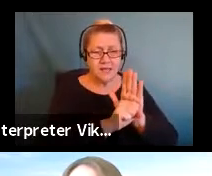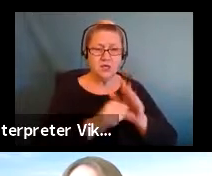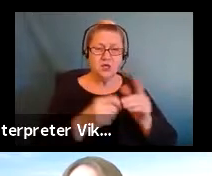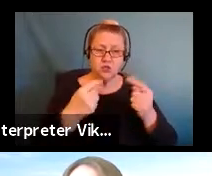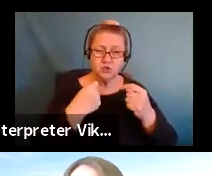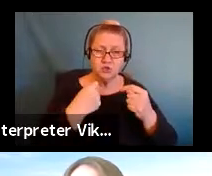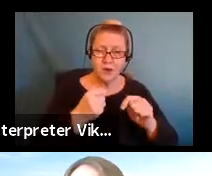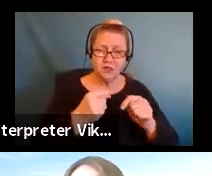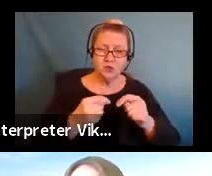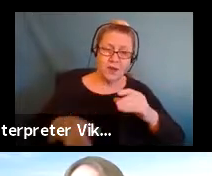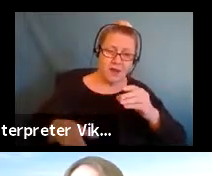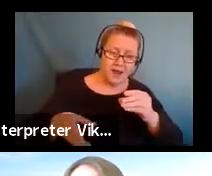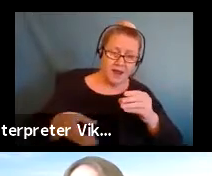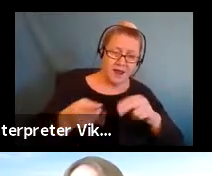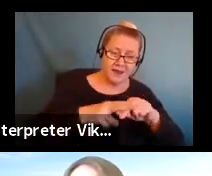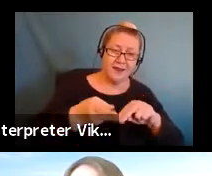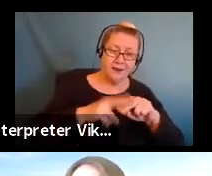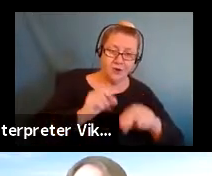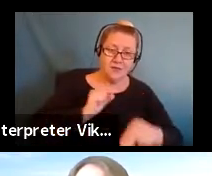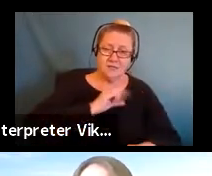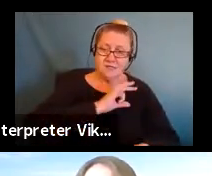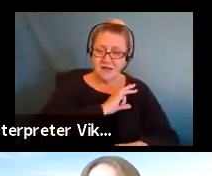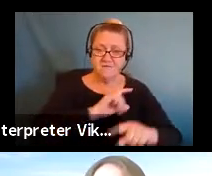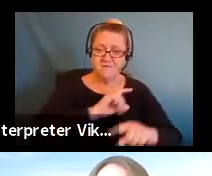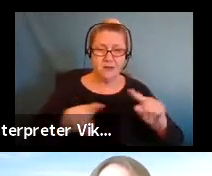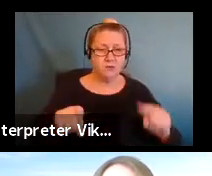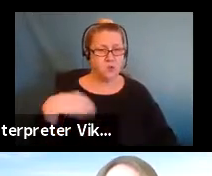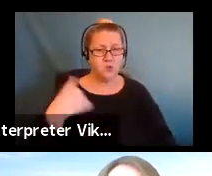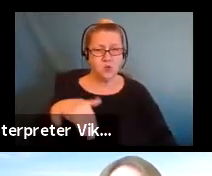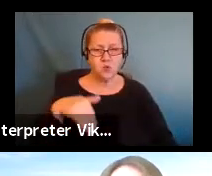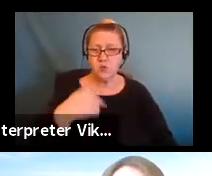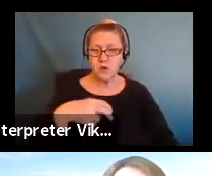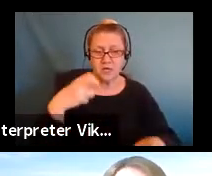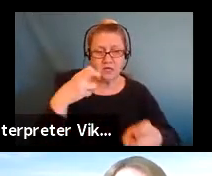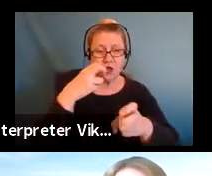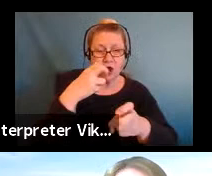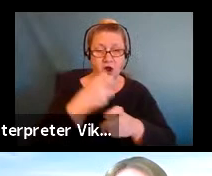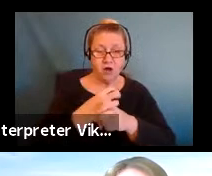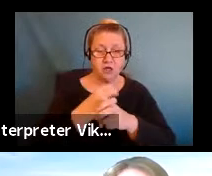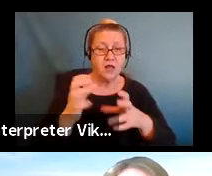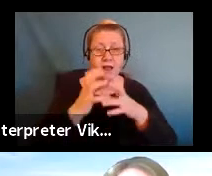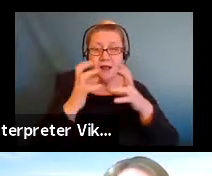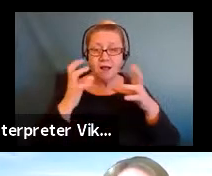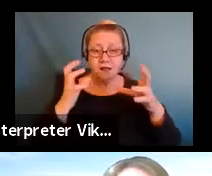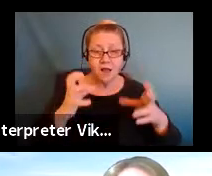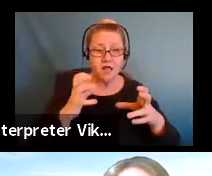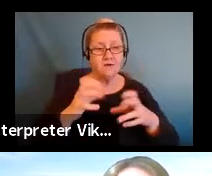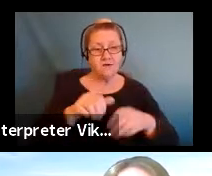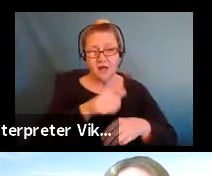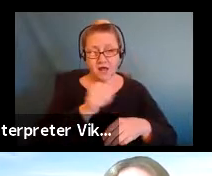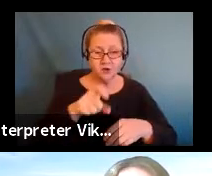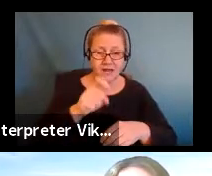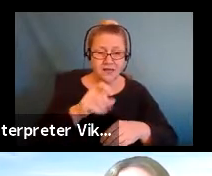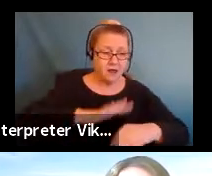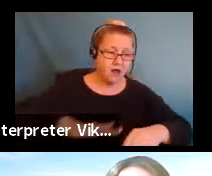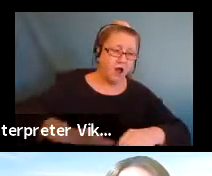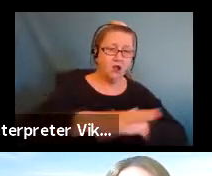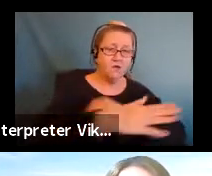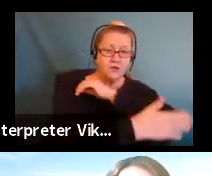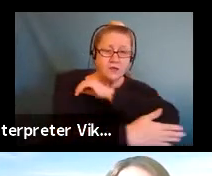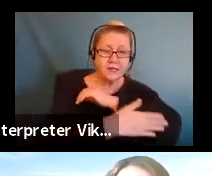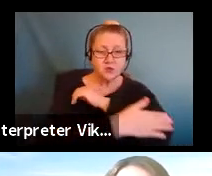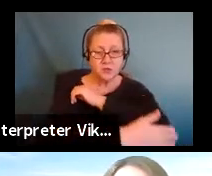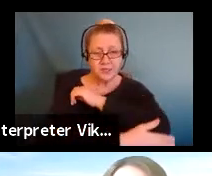asking for some federal resources, but again, those are stretched thin given what's happening in the rest of the country. We're looking for some international resources. We're standing up some alternate